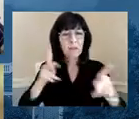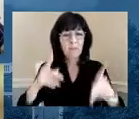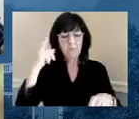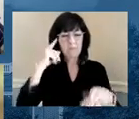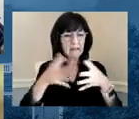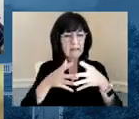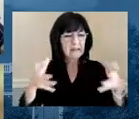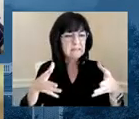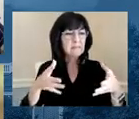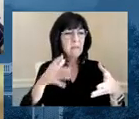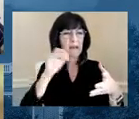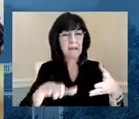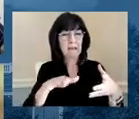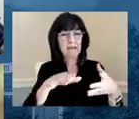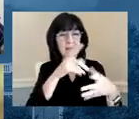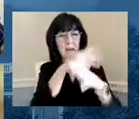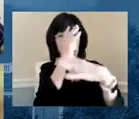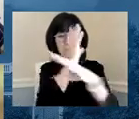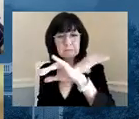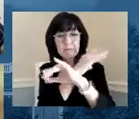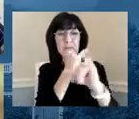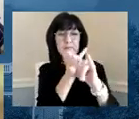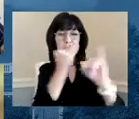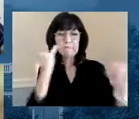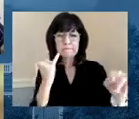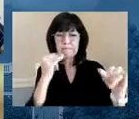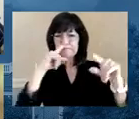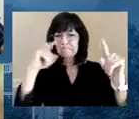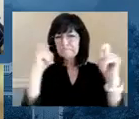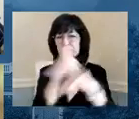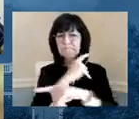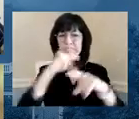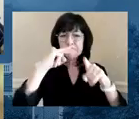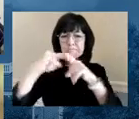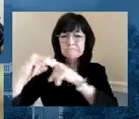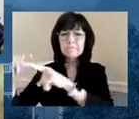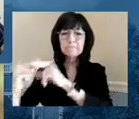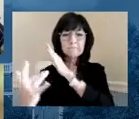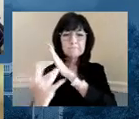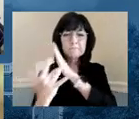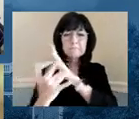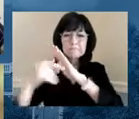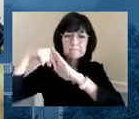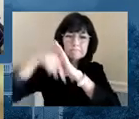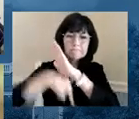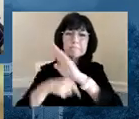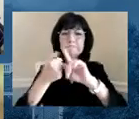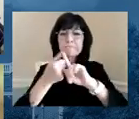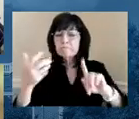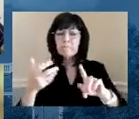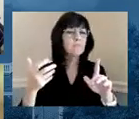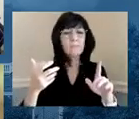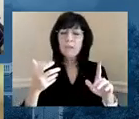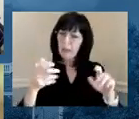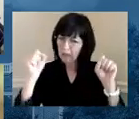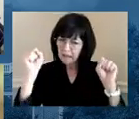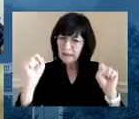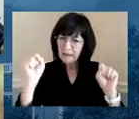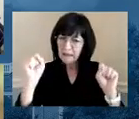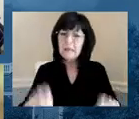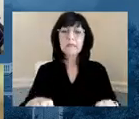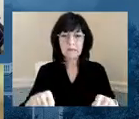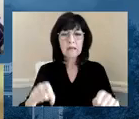that you're signing today will mean that more Delawareans will be able to get the care that they need. Families in rural communities will be able to